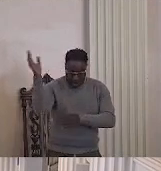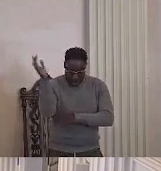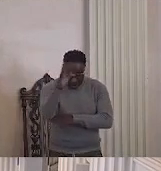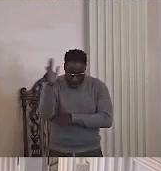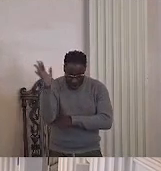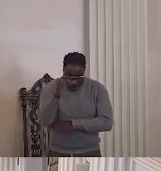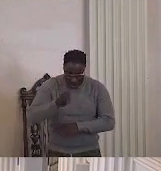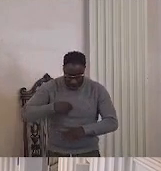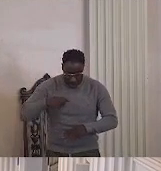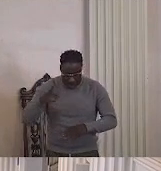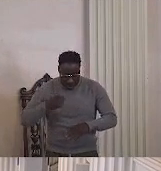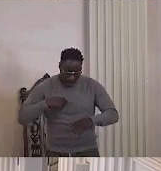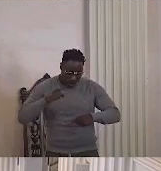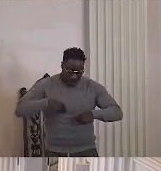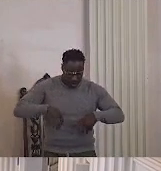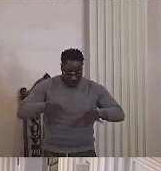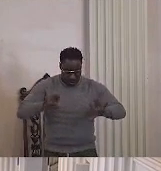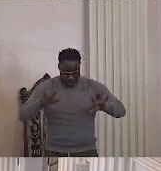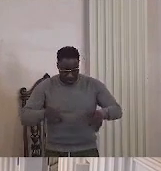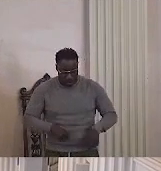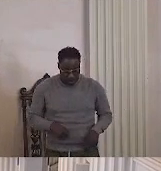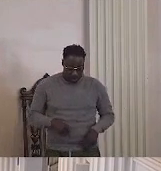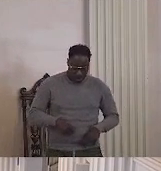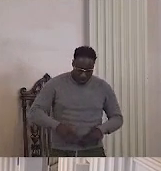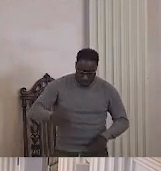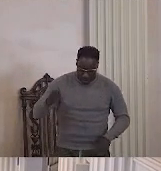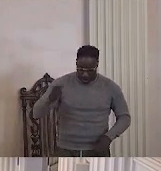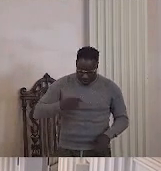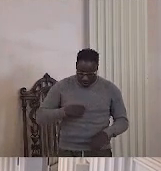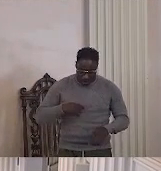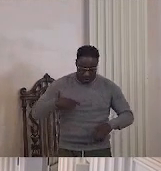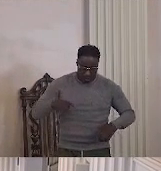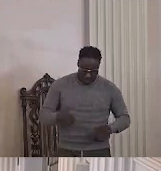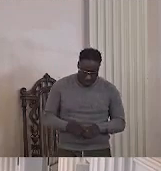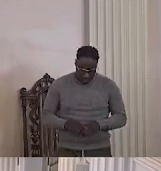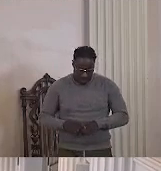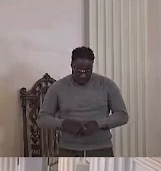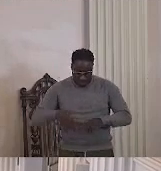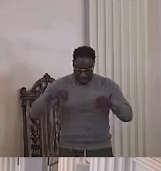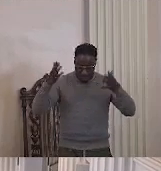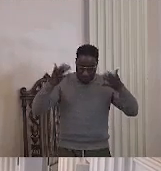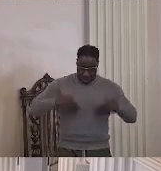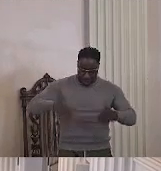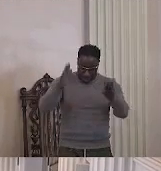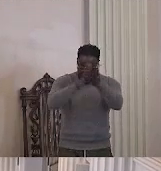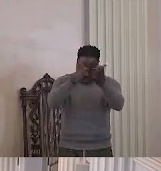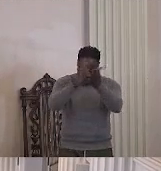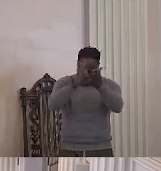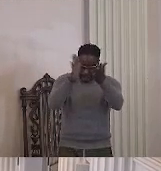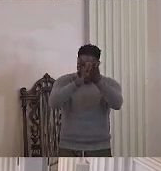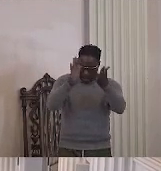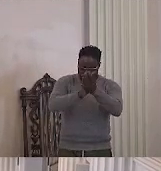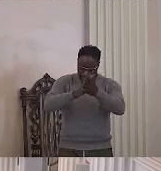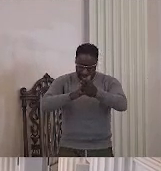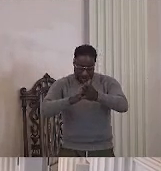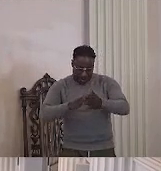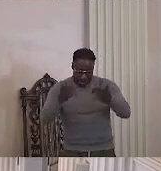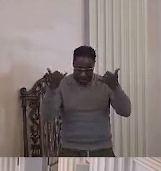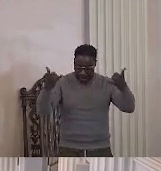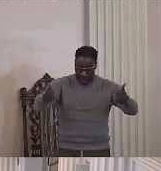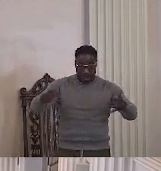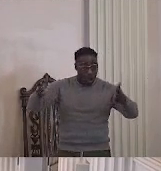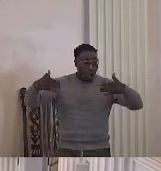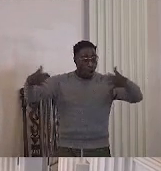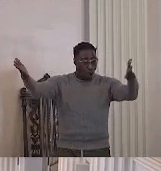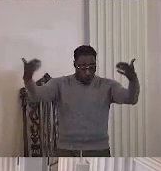down by the river, fill your cup when the spirits low. Clap your hands now, go ahead and clap your hands now. Go